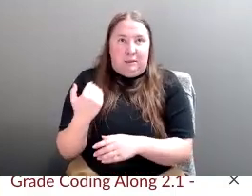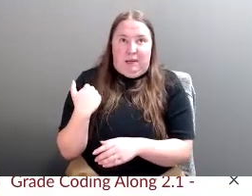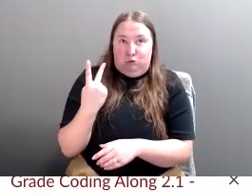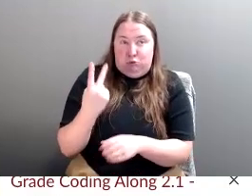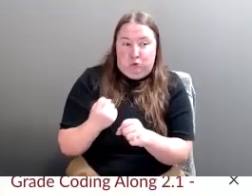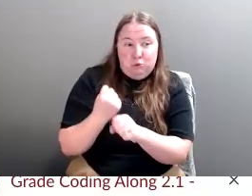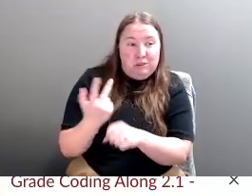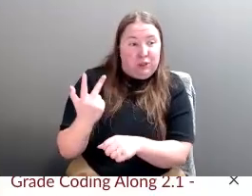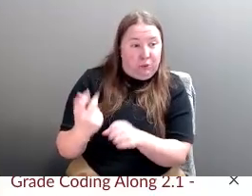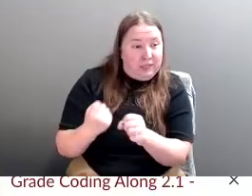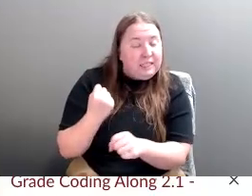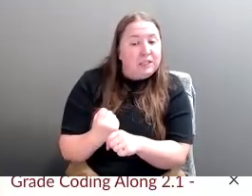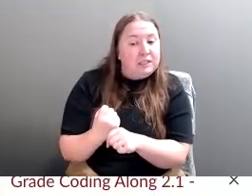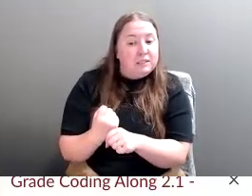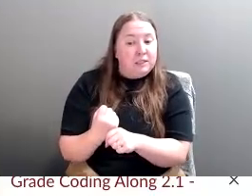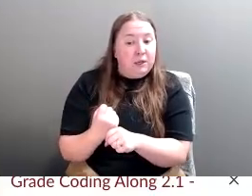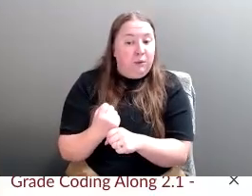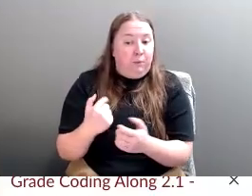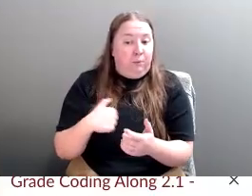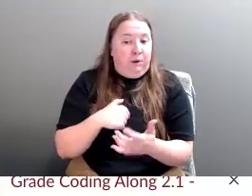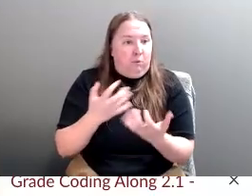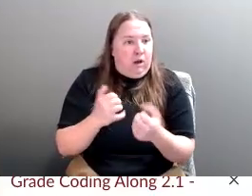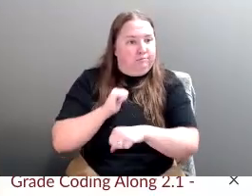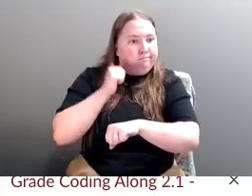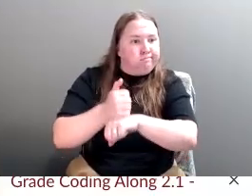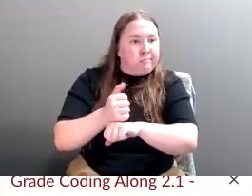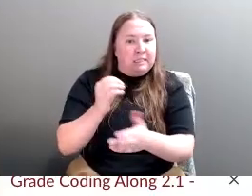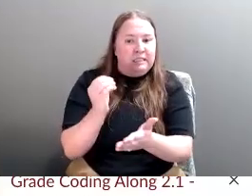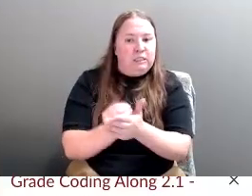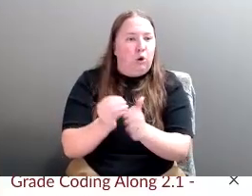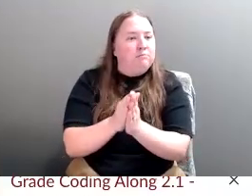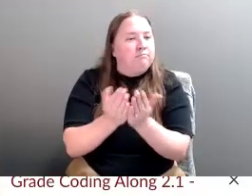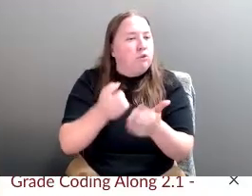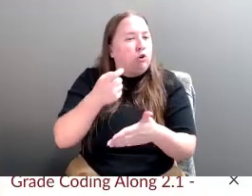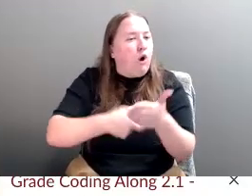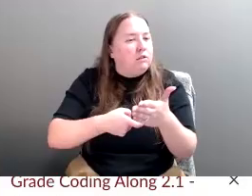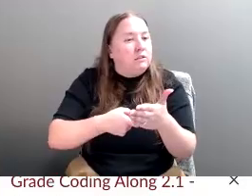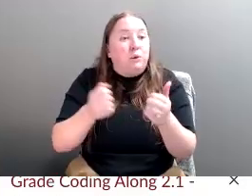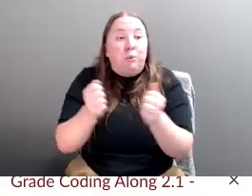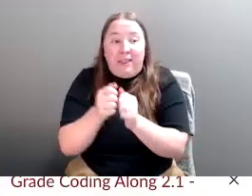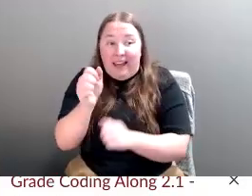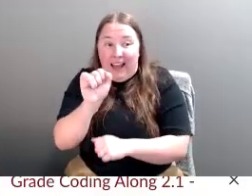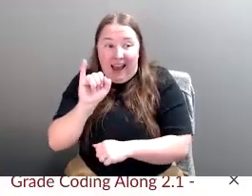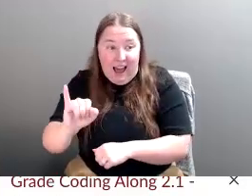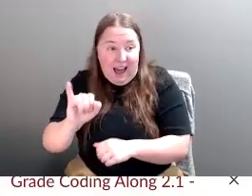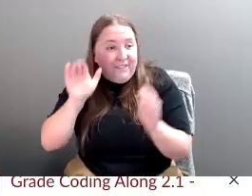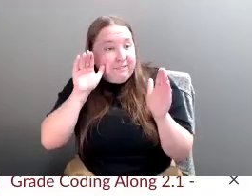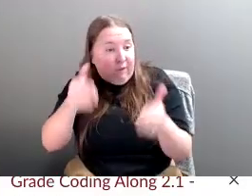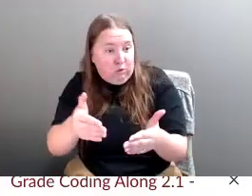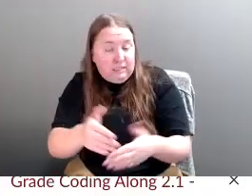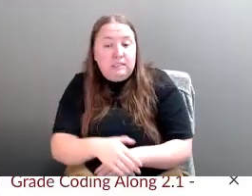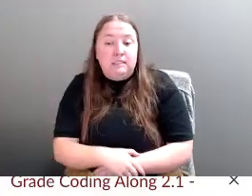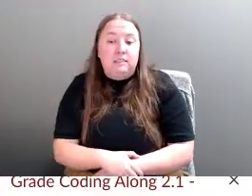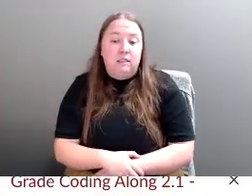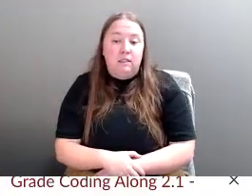3 years, has been to implement zero textbook cost into the classroom with an AI focus. So when